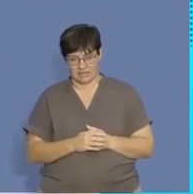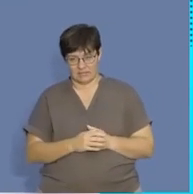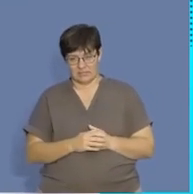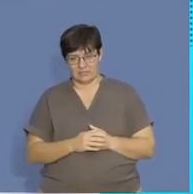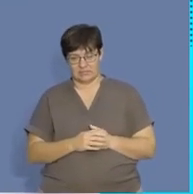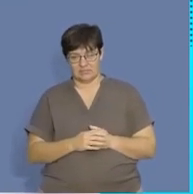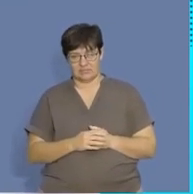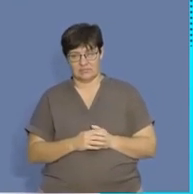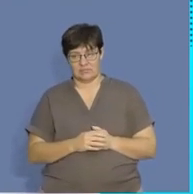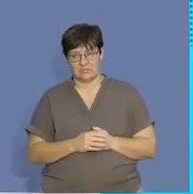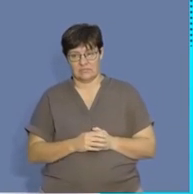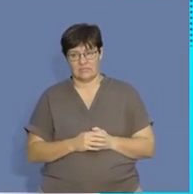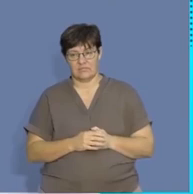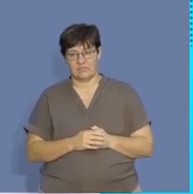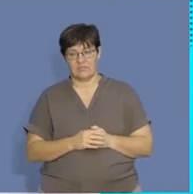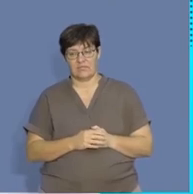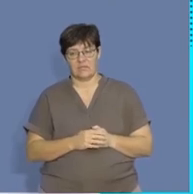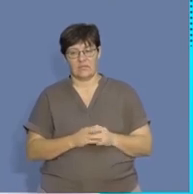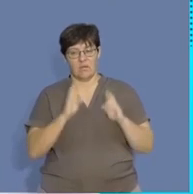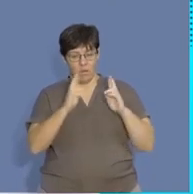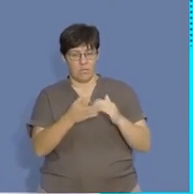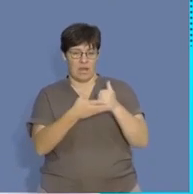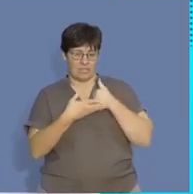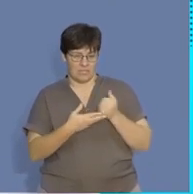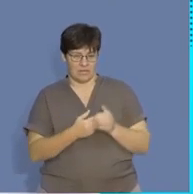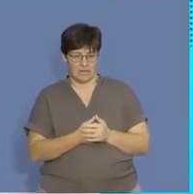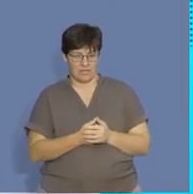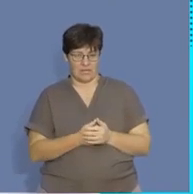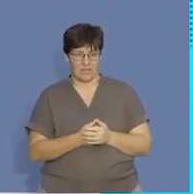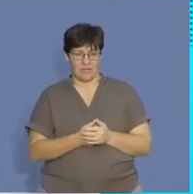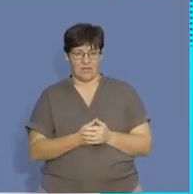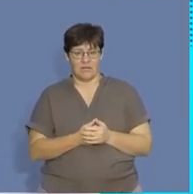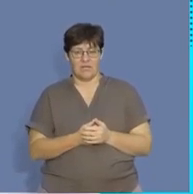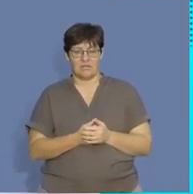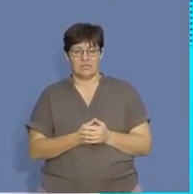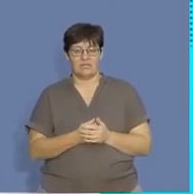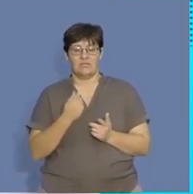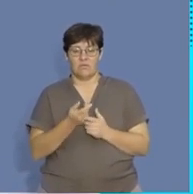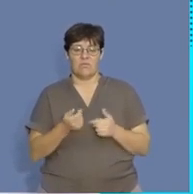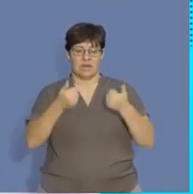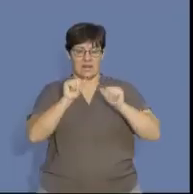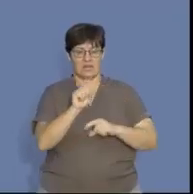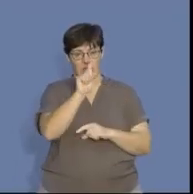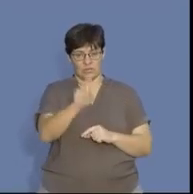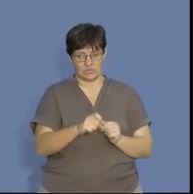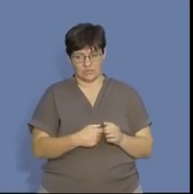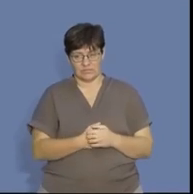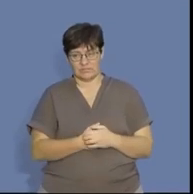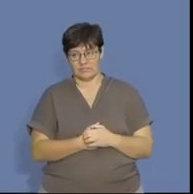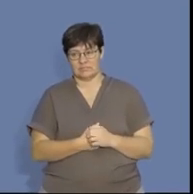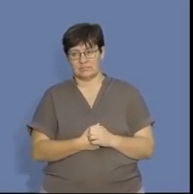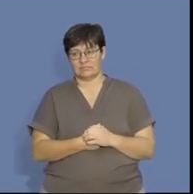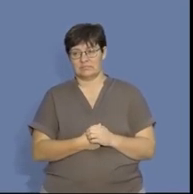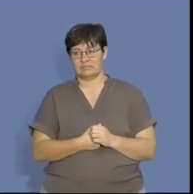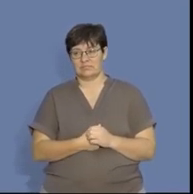our creditors. Okay, right, hopefully that helped. Let's now move on to our next question.